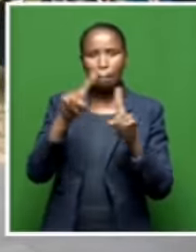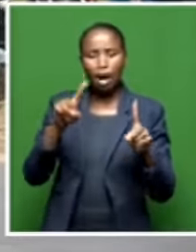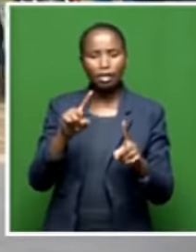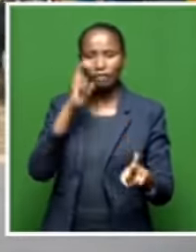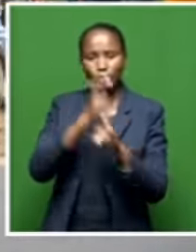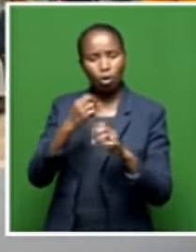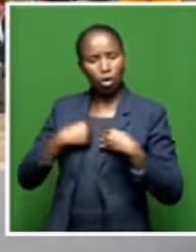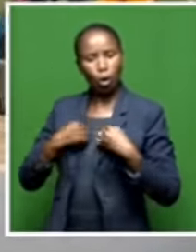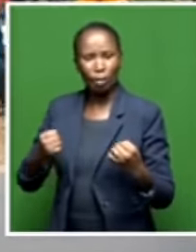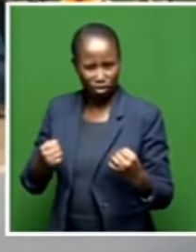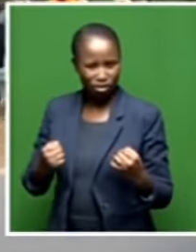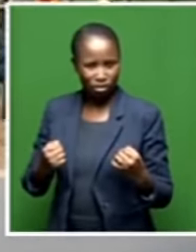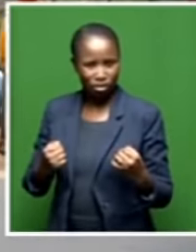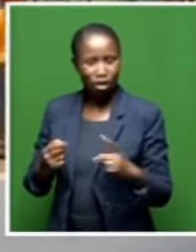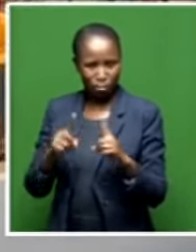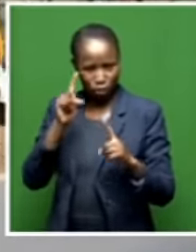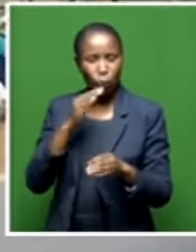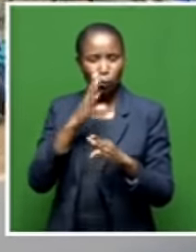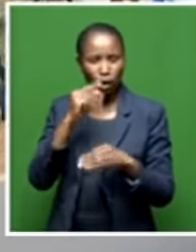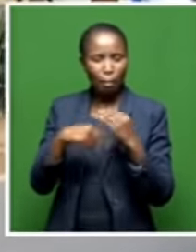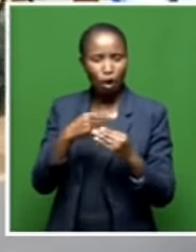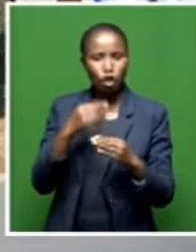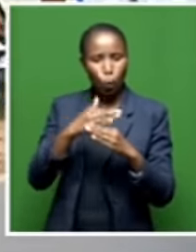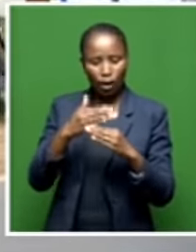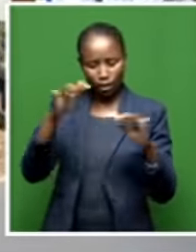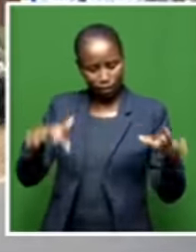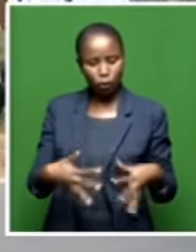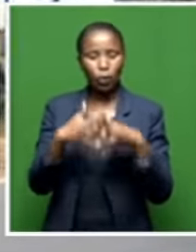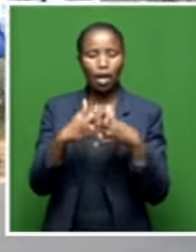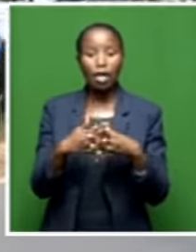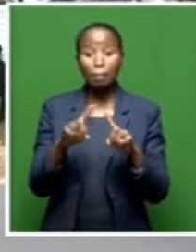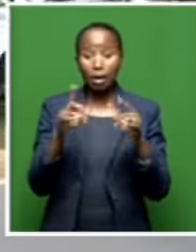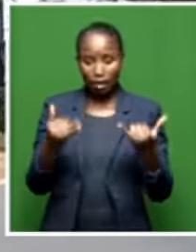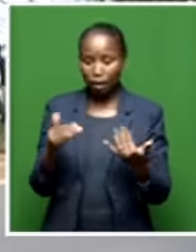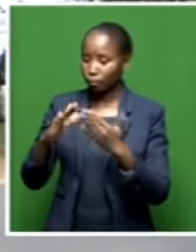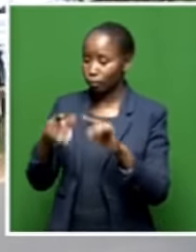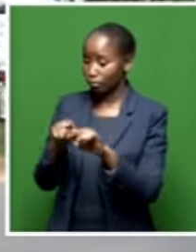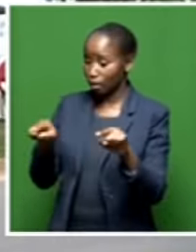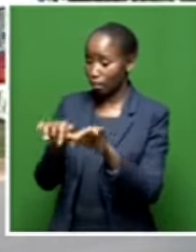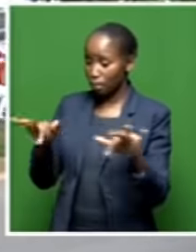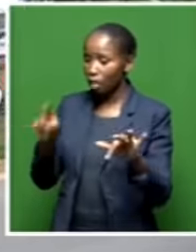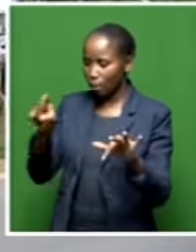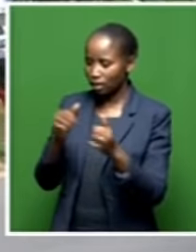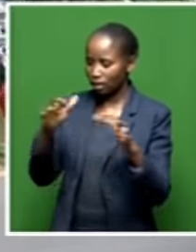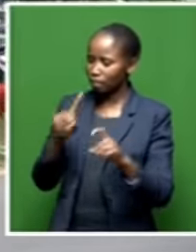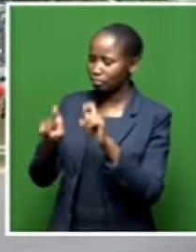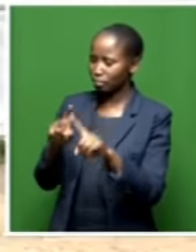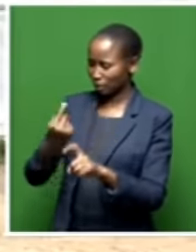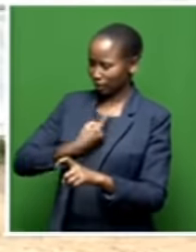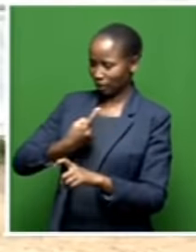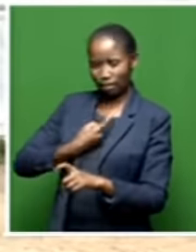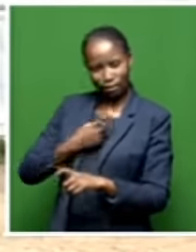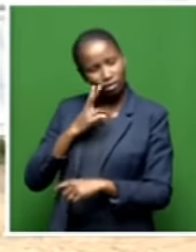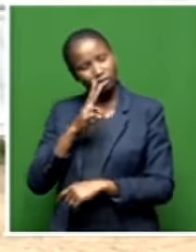is where citizens must start to ask questions from political parties, or that what is your